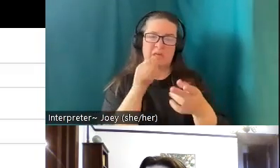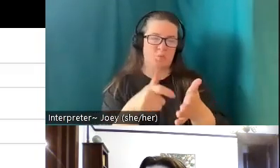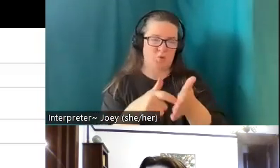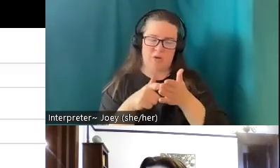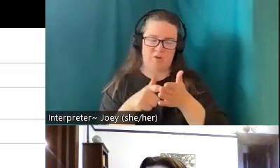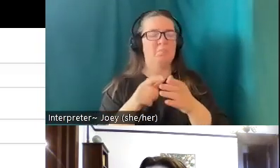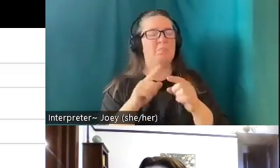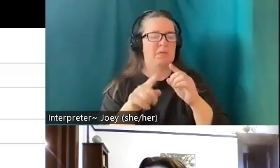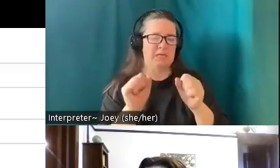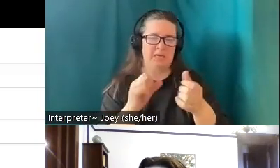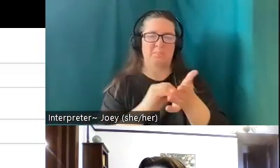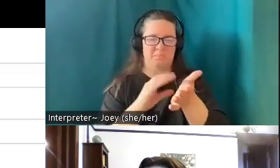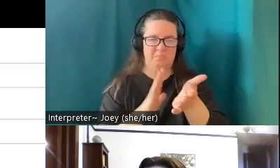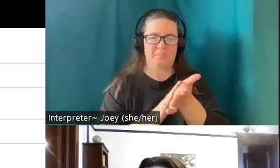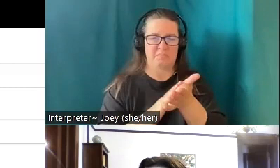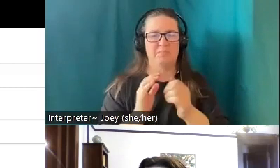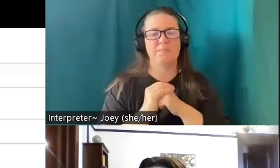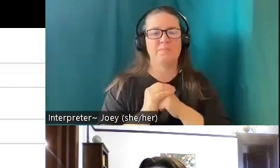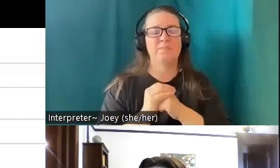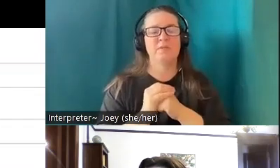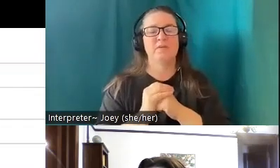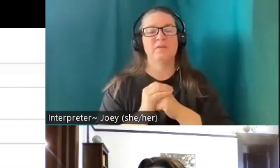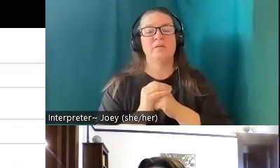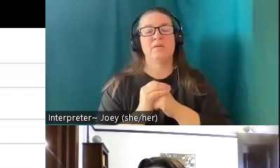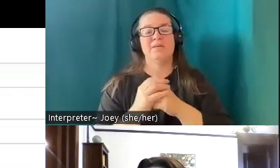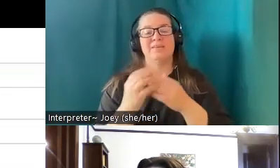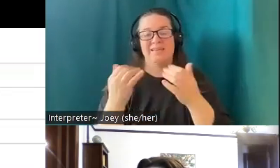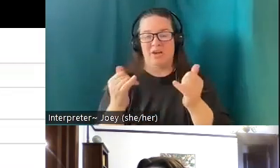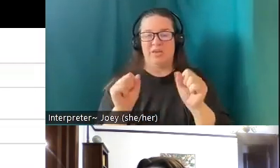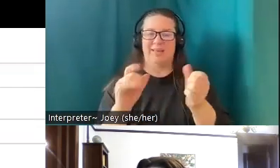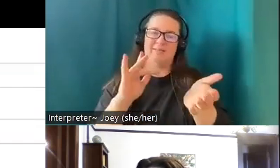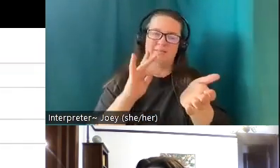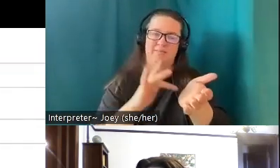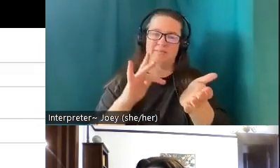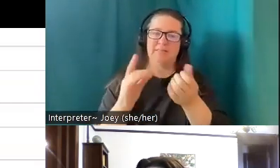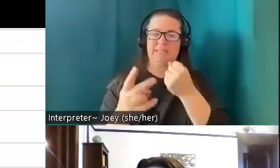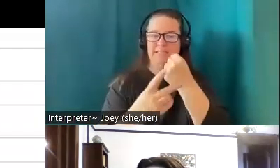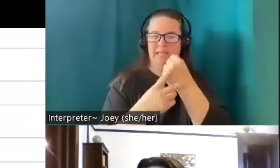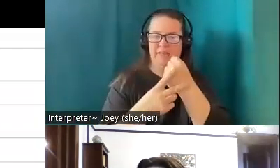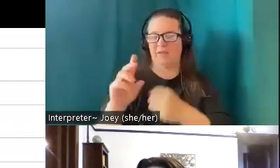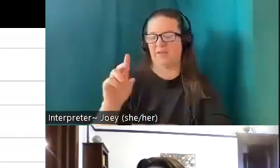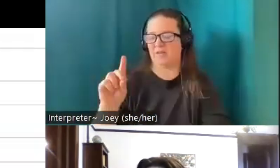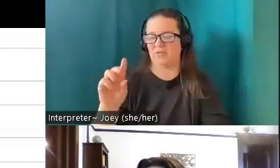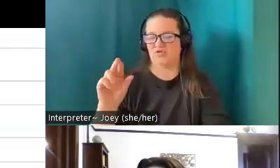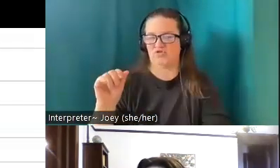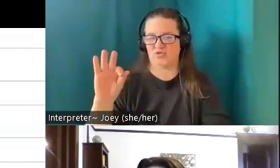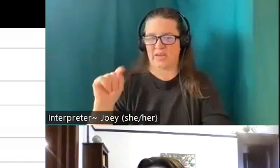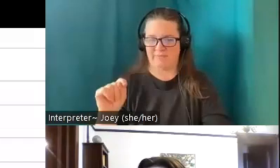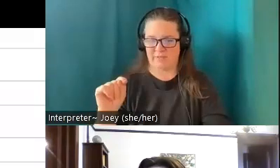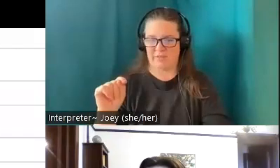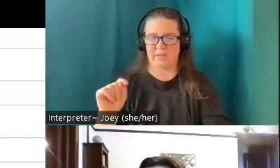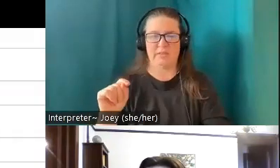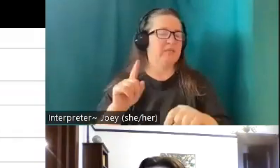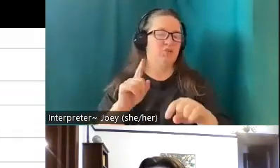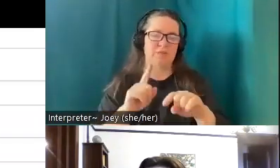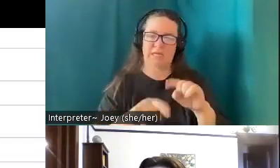So now that I've gone through this form, I'm going to click Save Draft to save my work. I cannot use the Mark Complete button